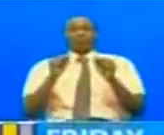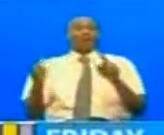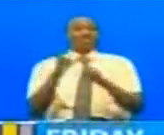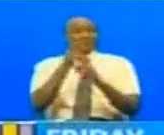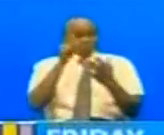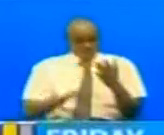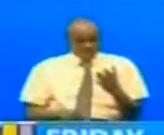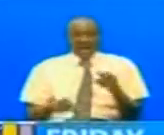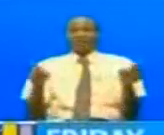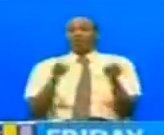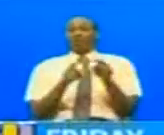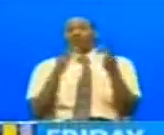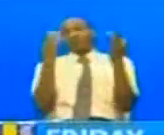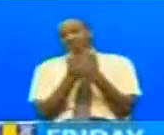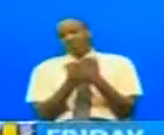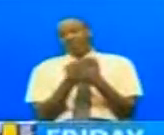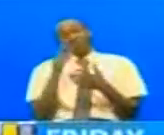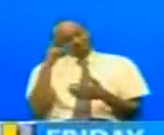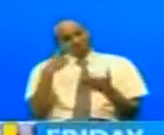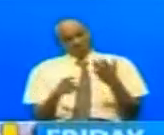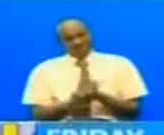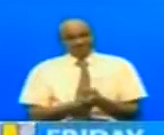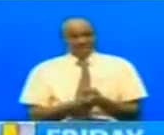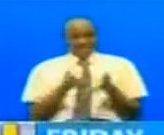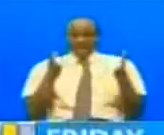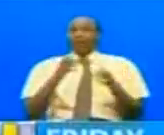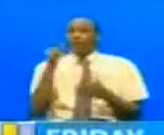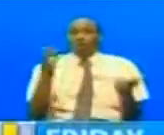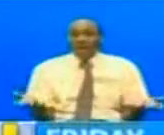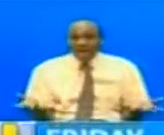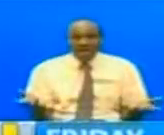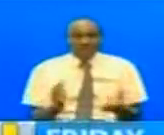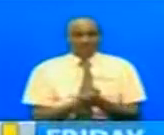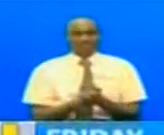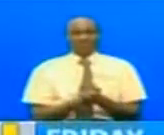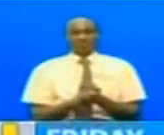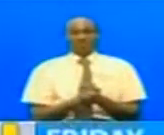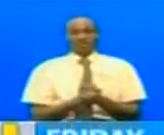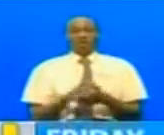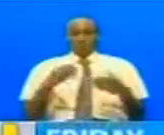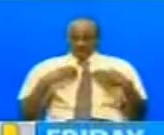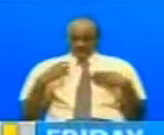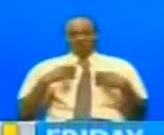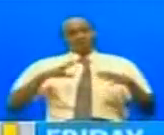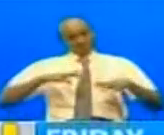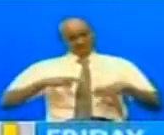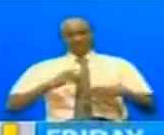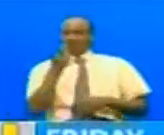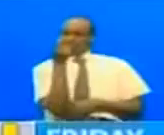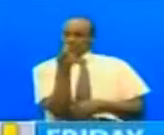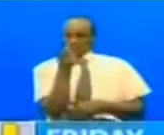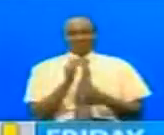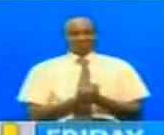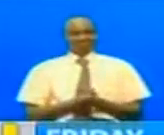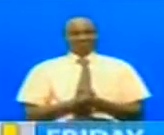performed tonight. But for now, where do we go now? we have to have a short commercial break. Yes, we have